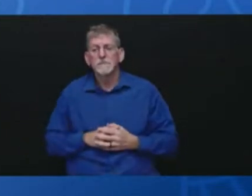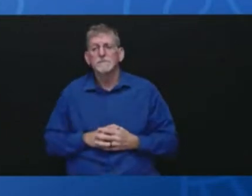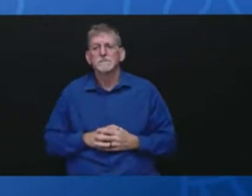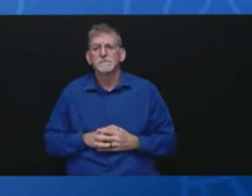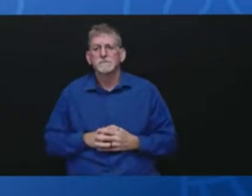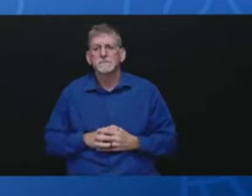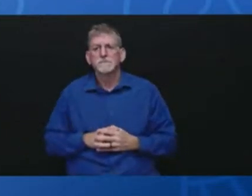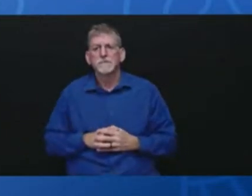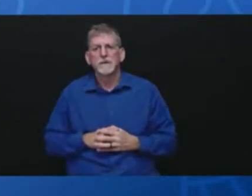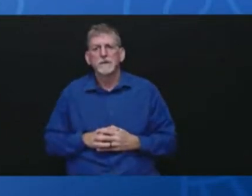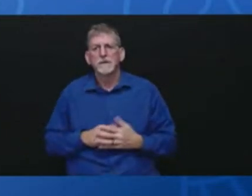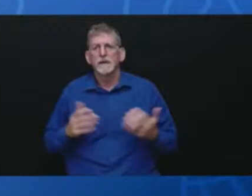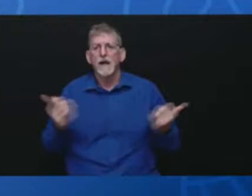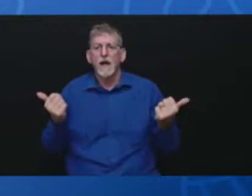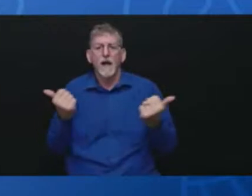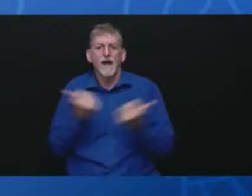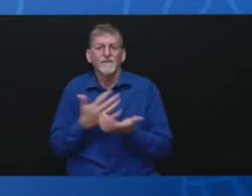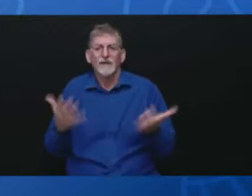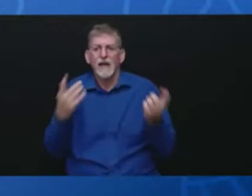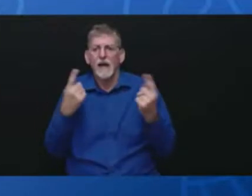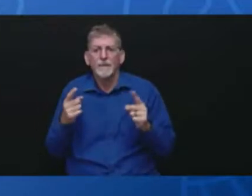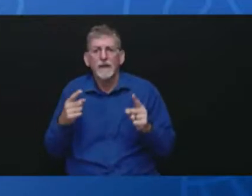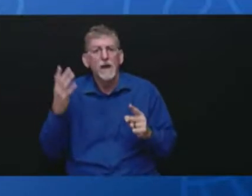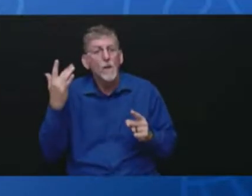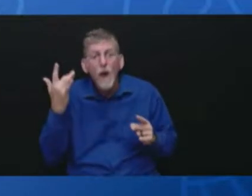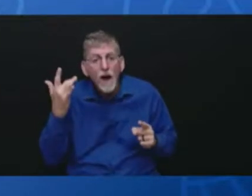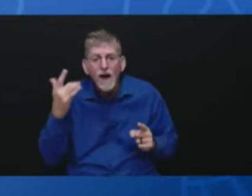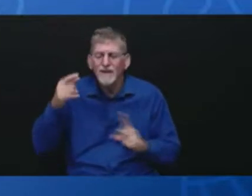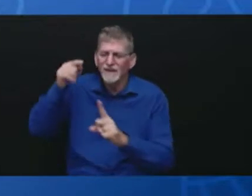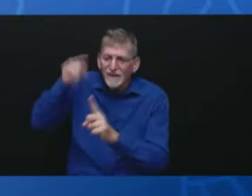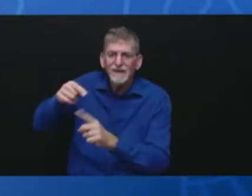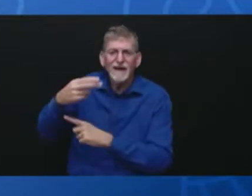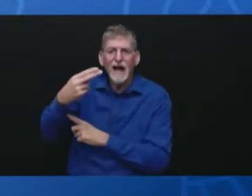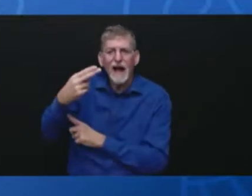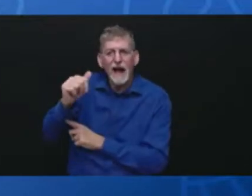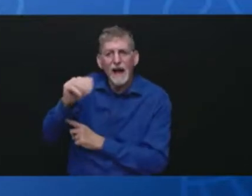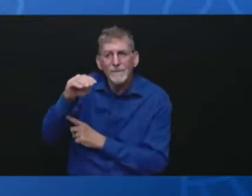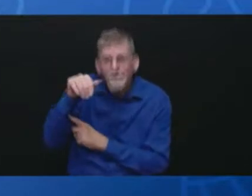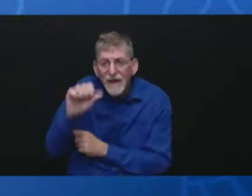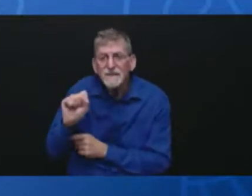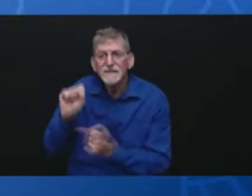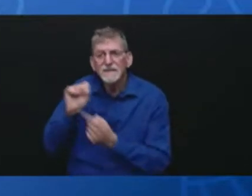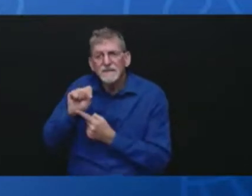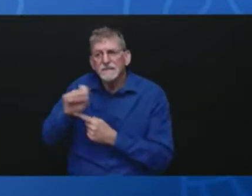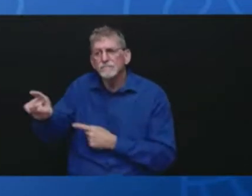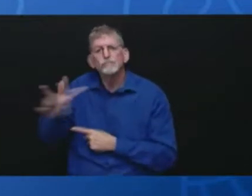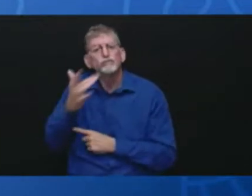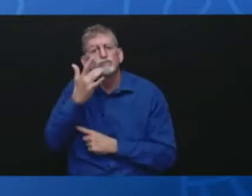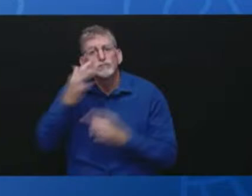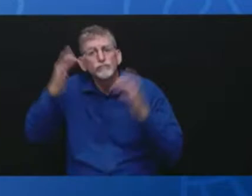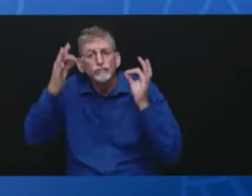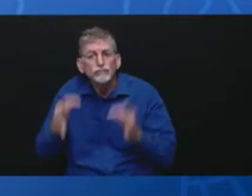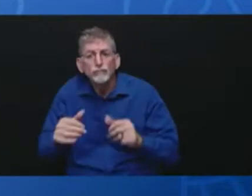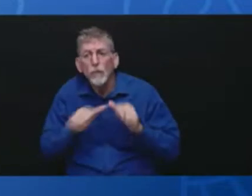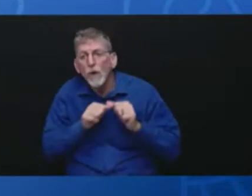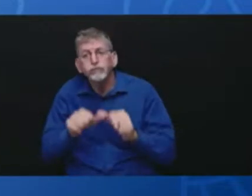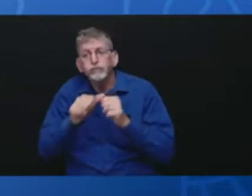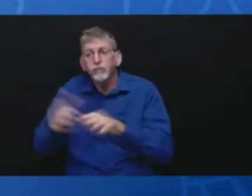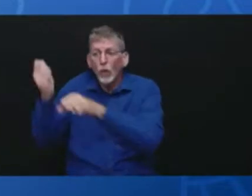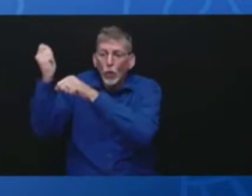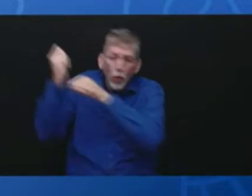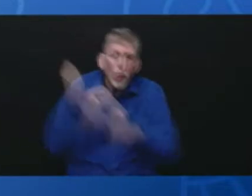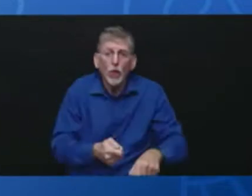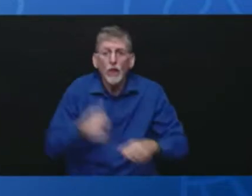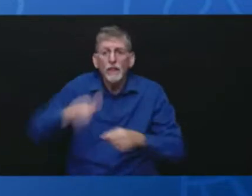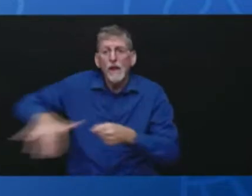of Hamas and its choices to drag that region down into a level of suffering that has been excruciating and has